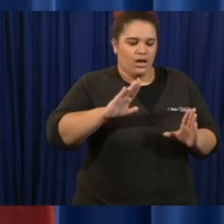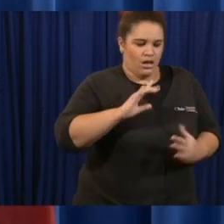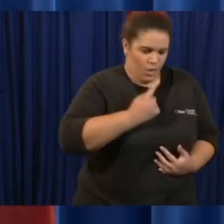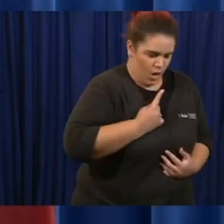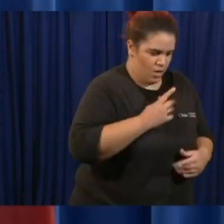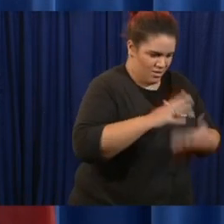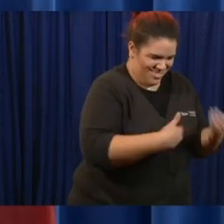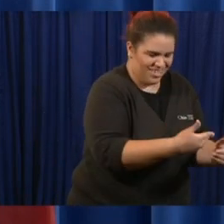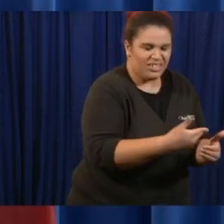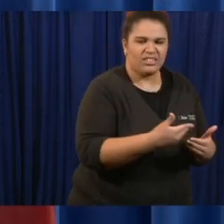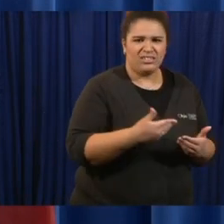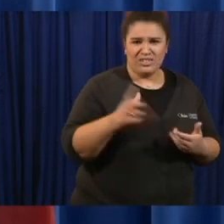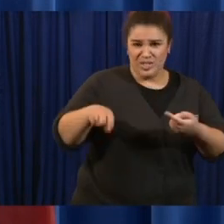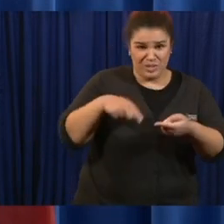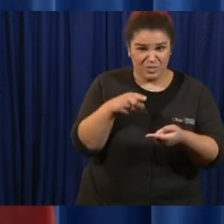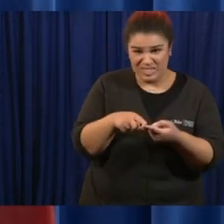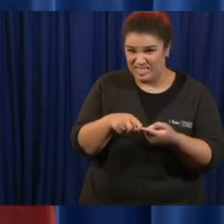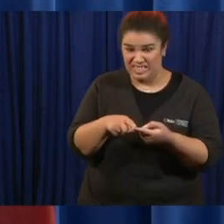while?